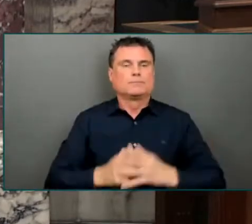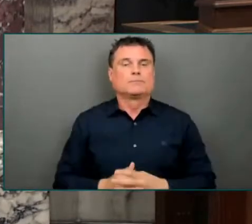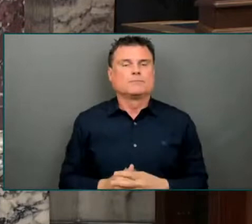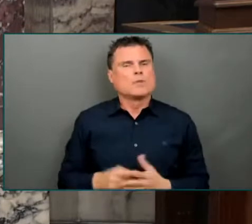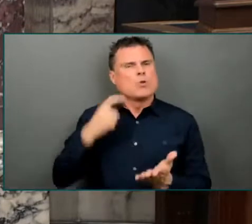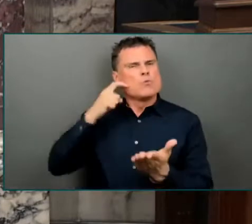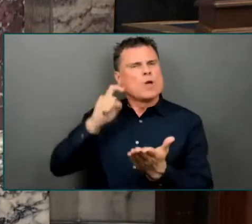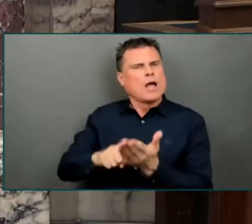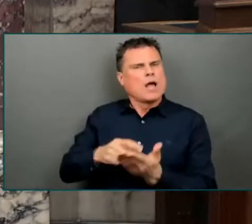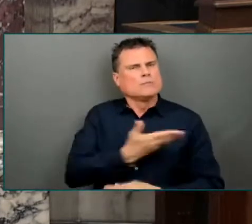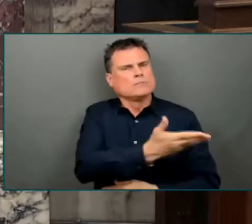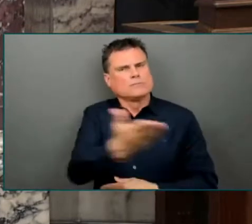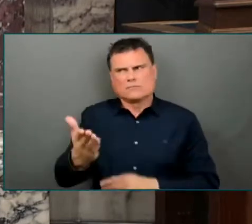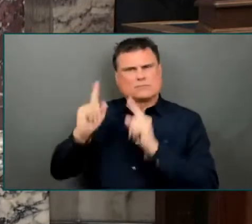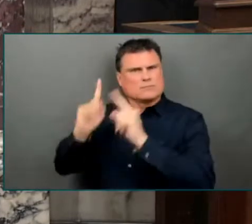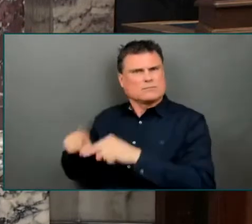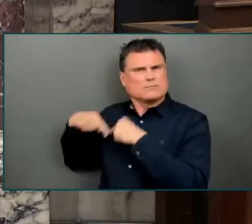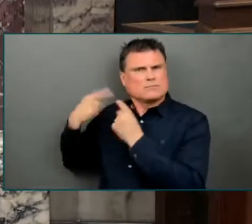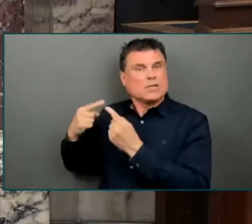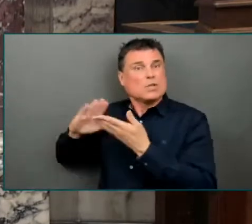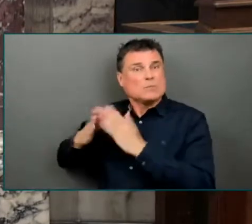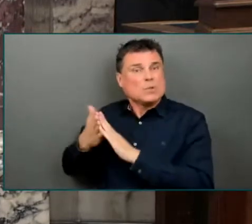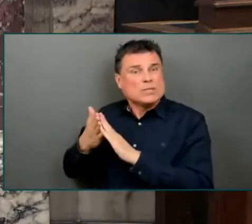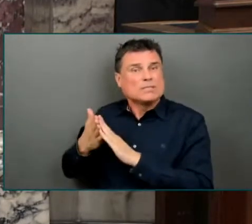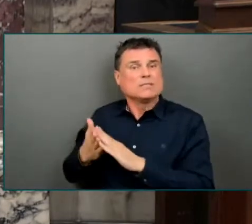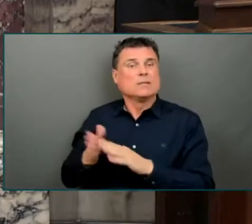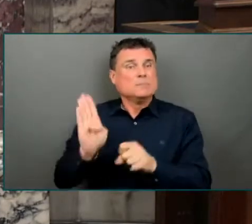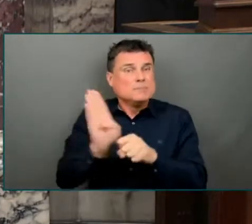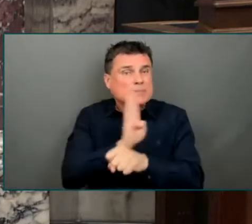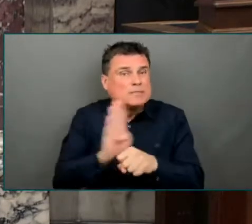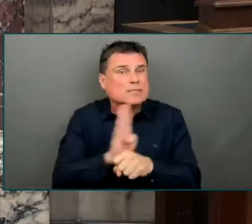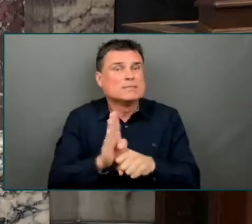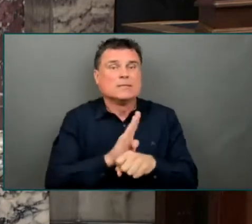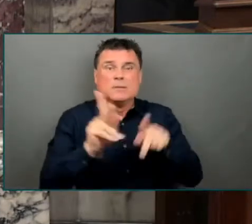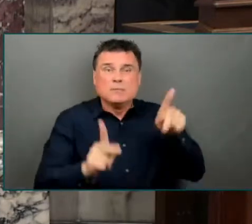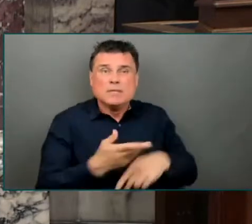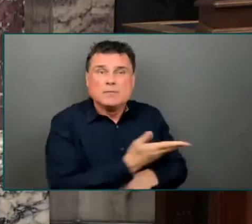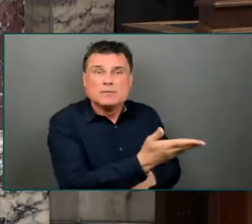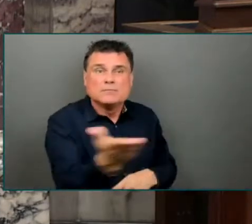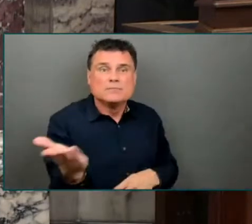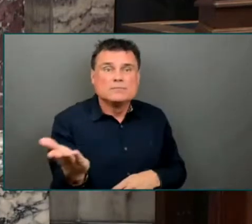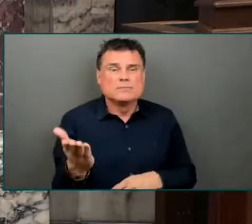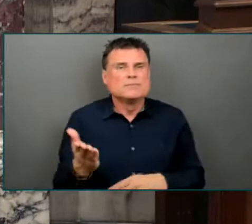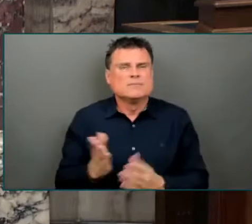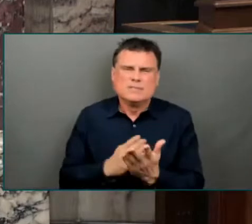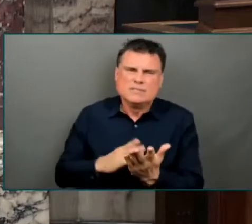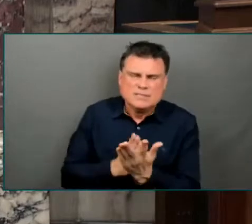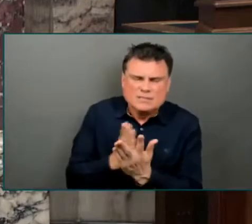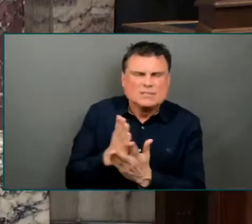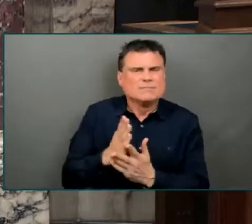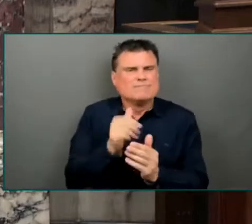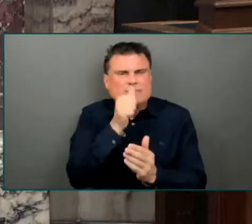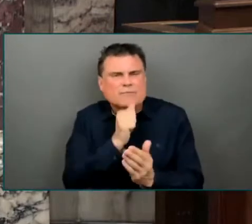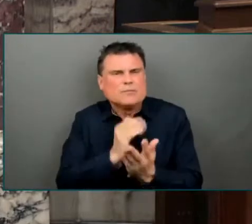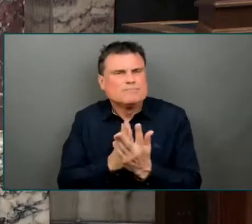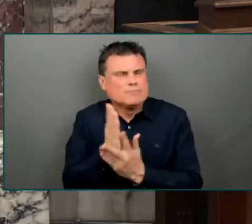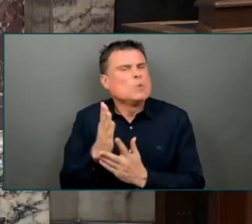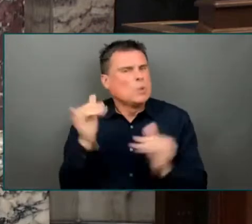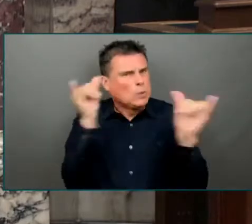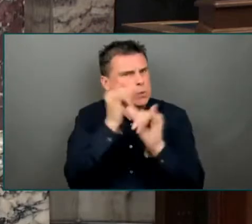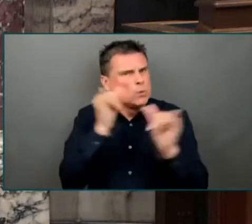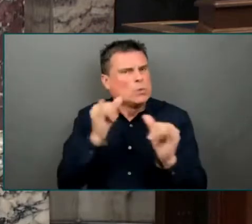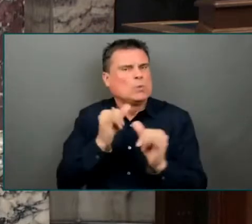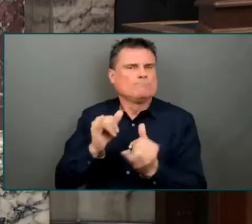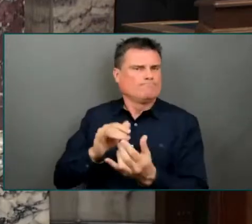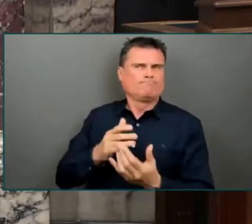shown and continue to show. A little over a year ago, our government tabled its last